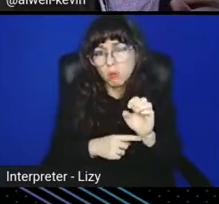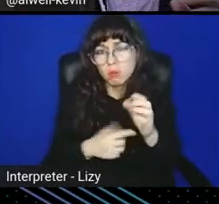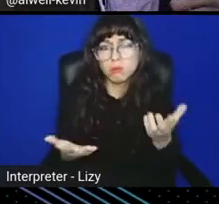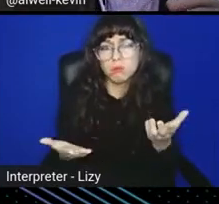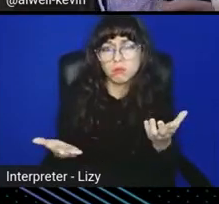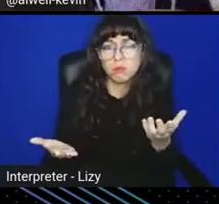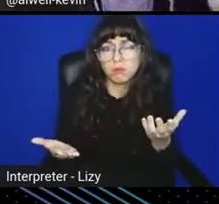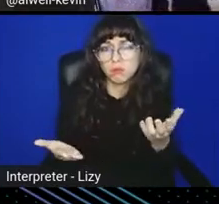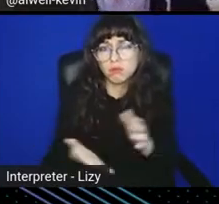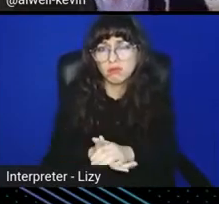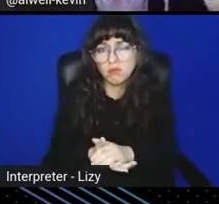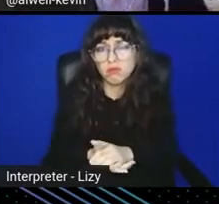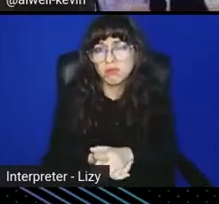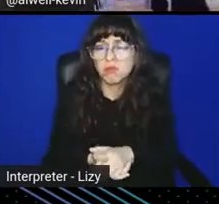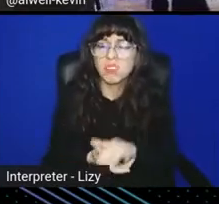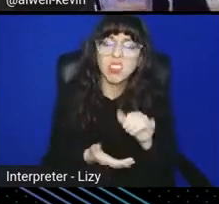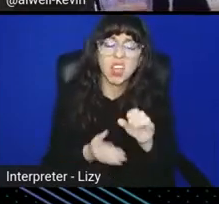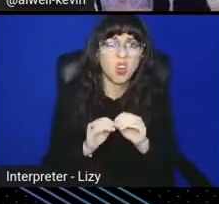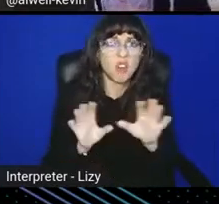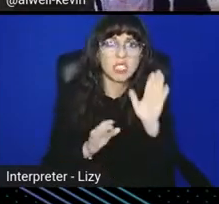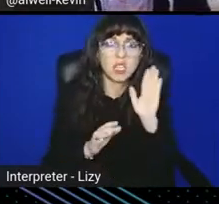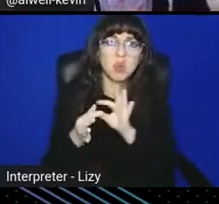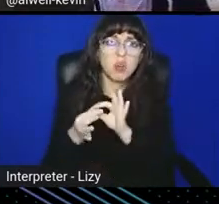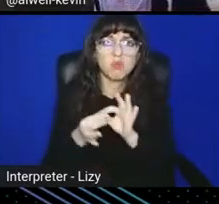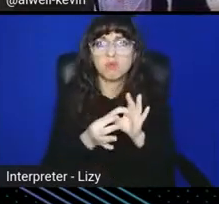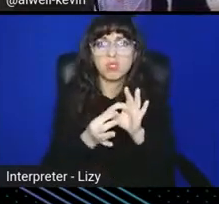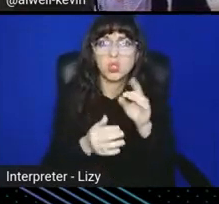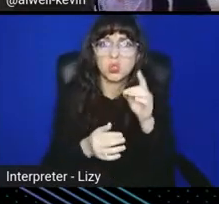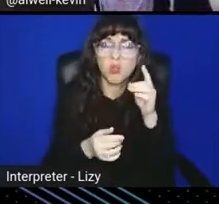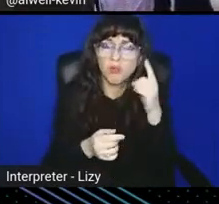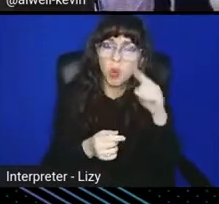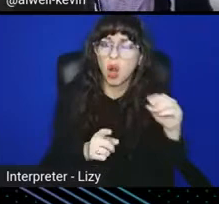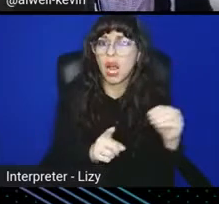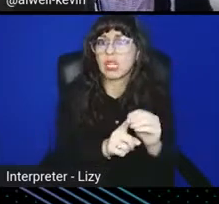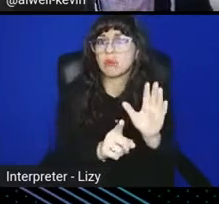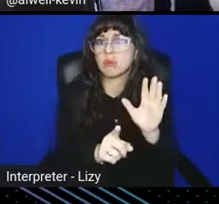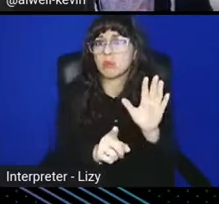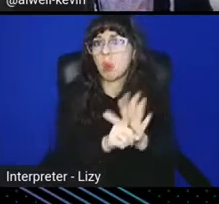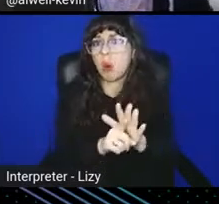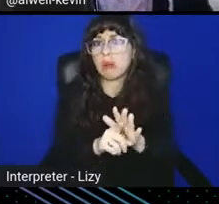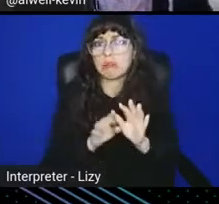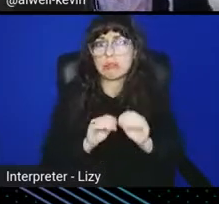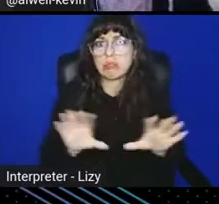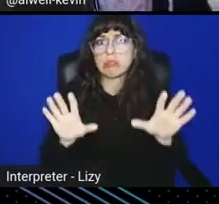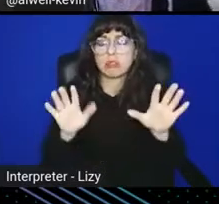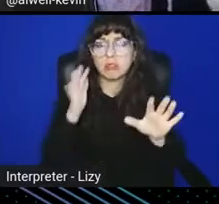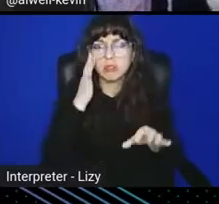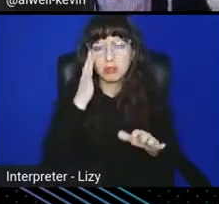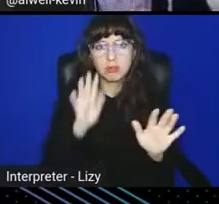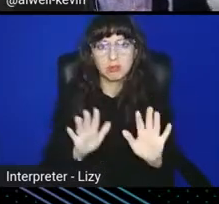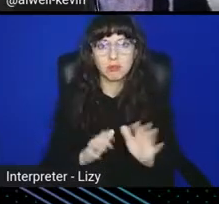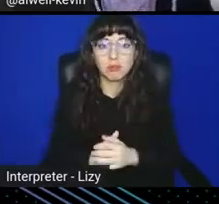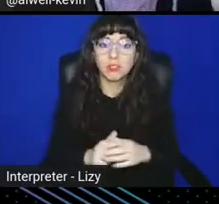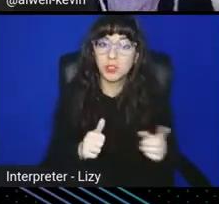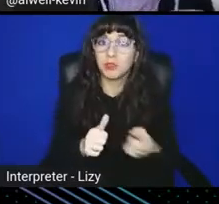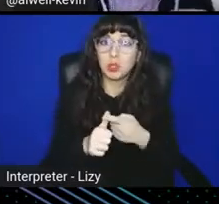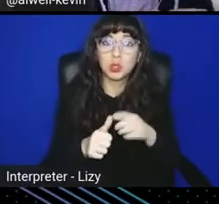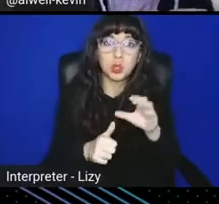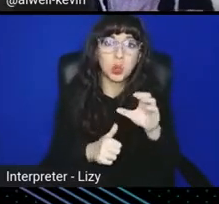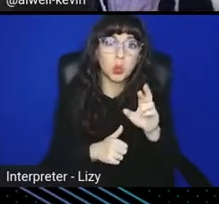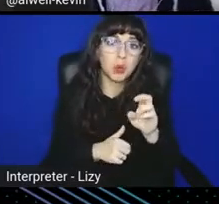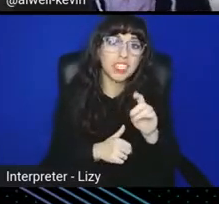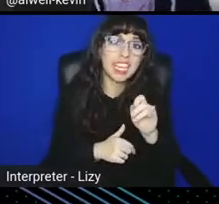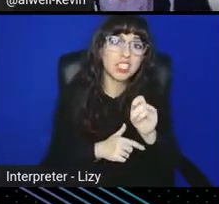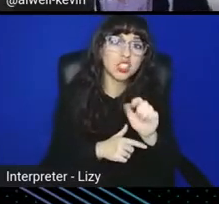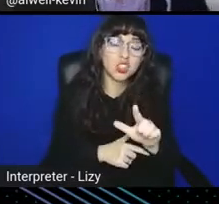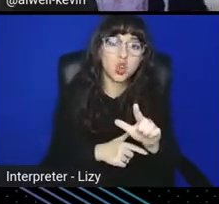which can obviously lead to an exploitation. And so let's talk first about credential security. And I think